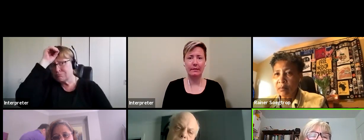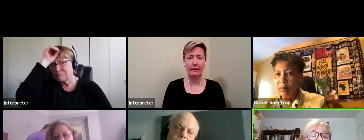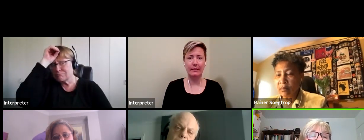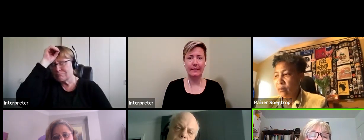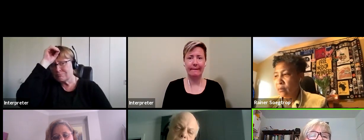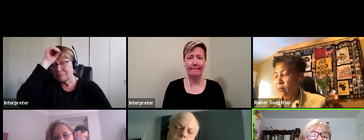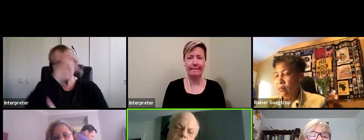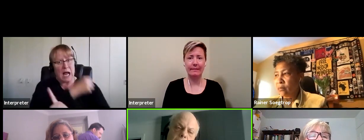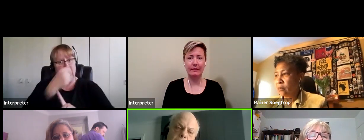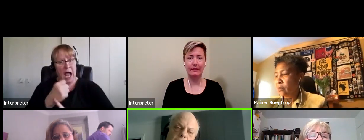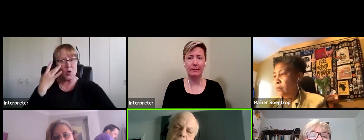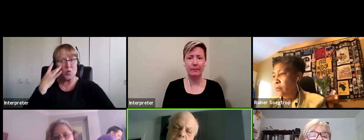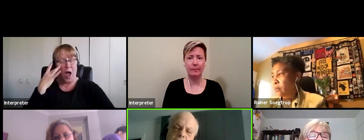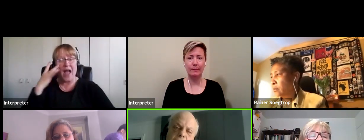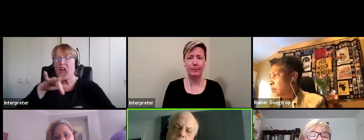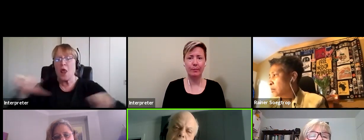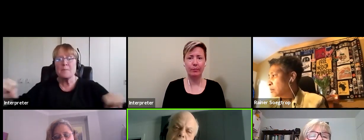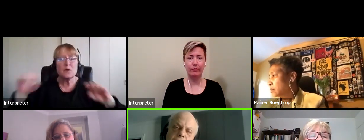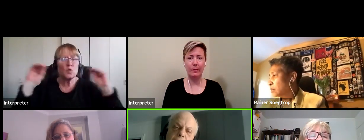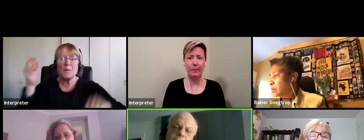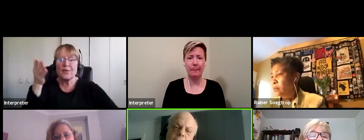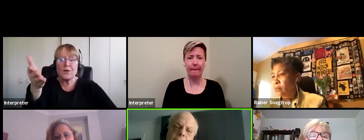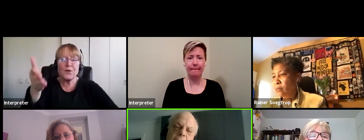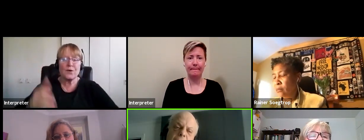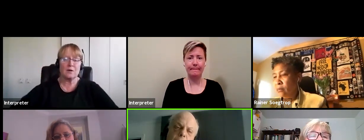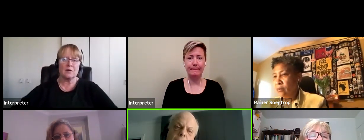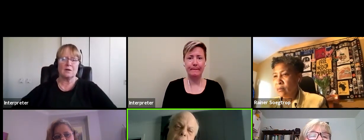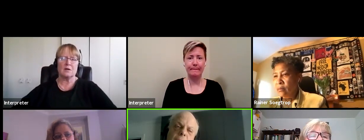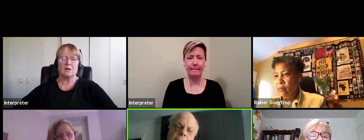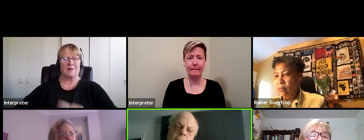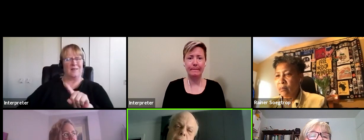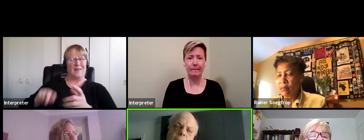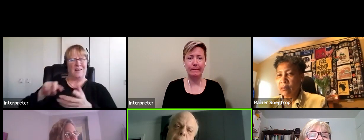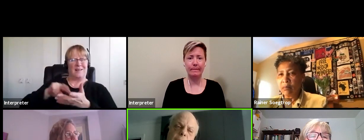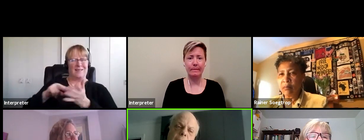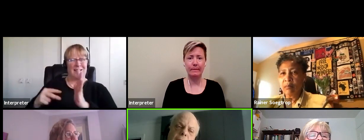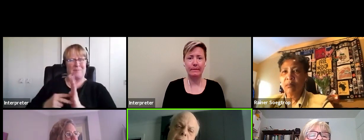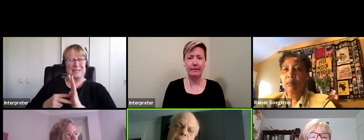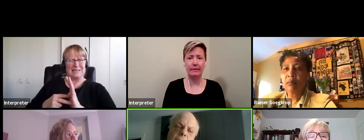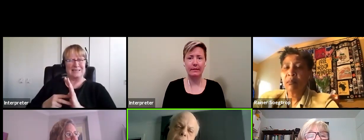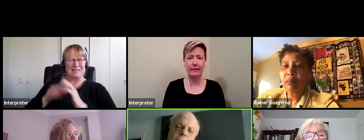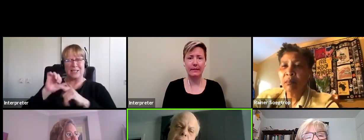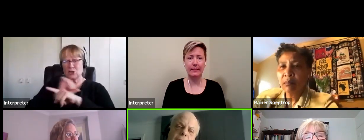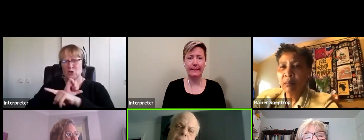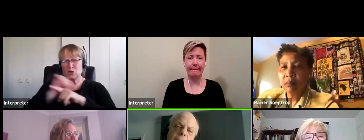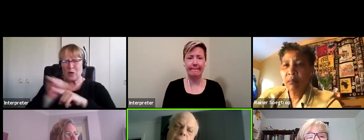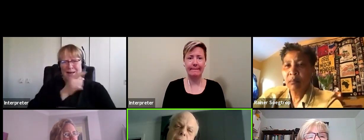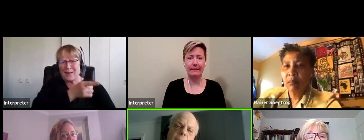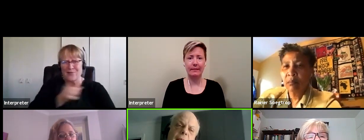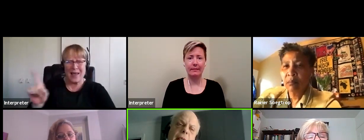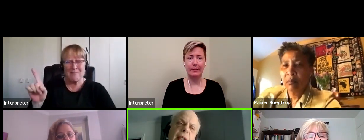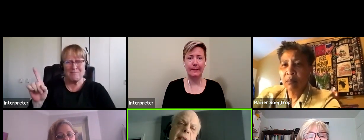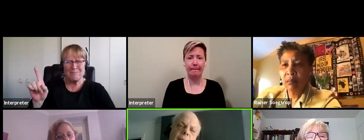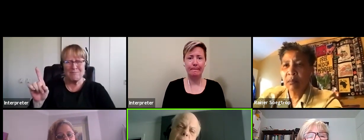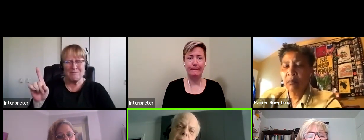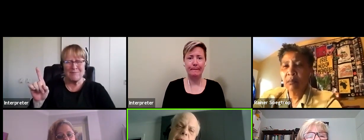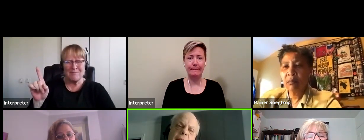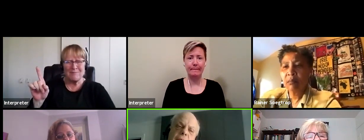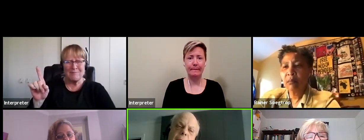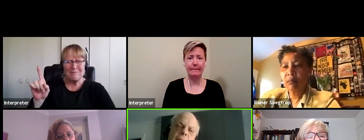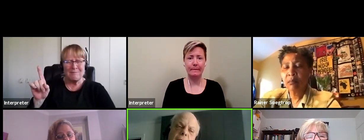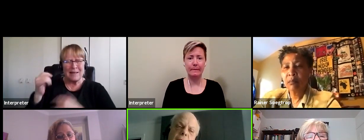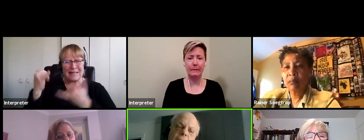the homes. And we know if we leave it to each home, then they've each got to reinvent the wheel for training these untrained staff and unregulated staff in a